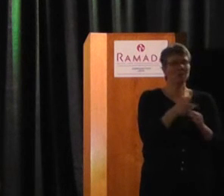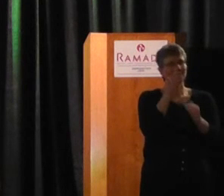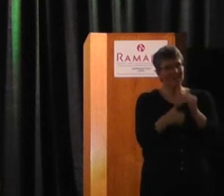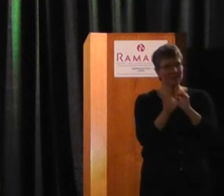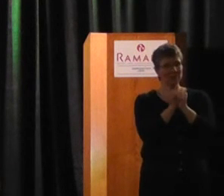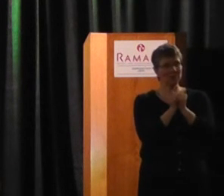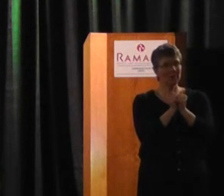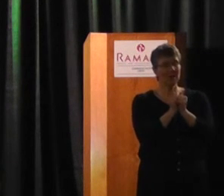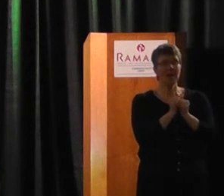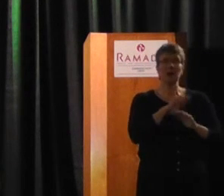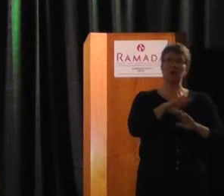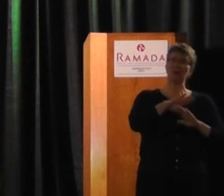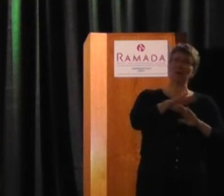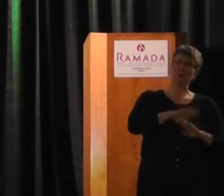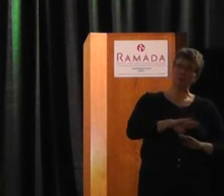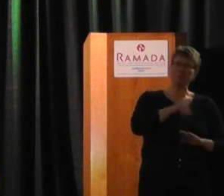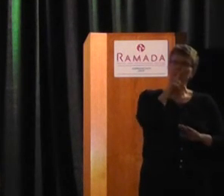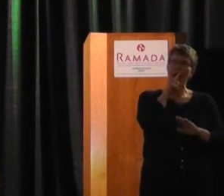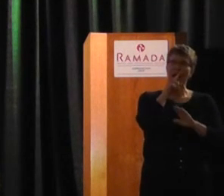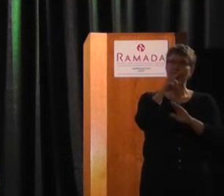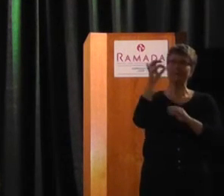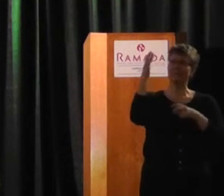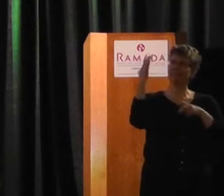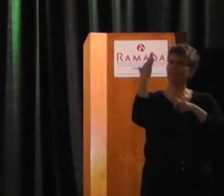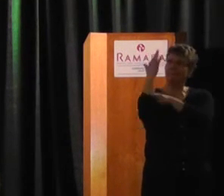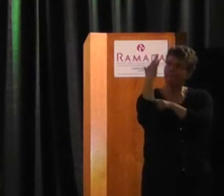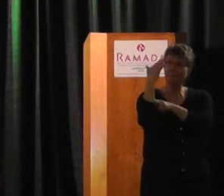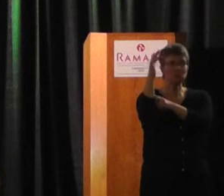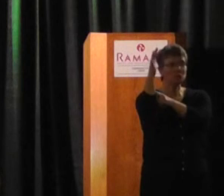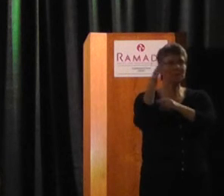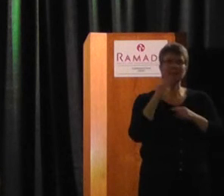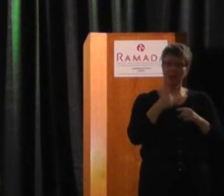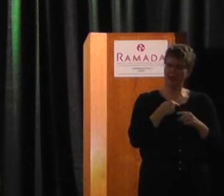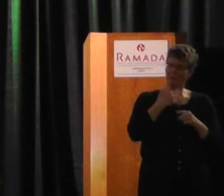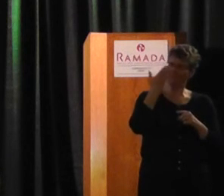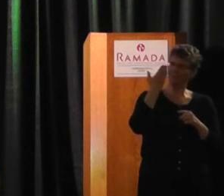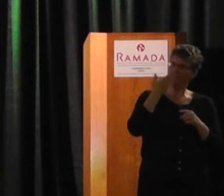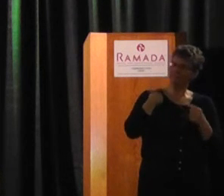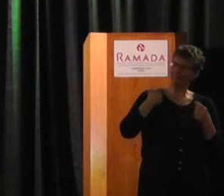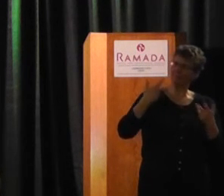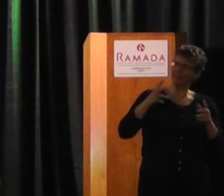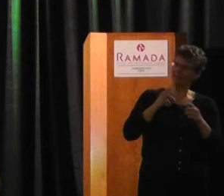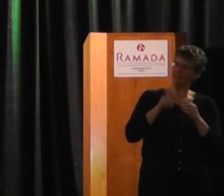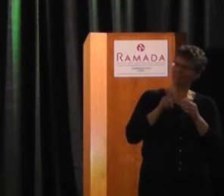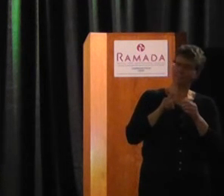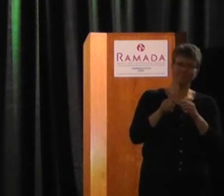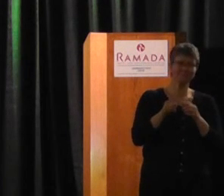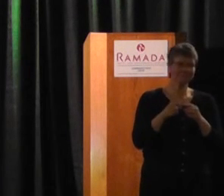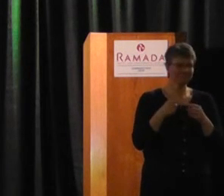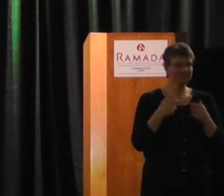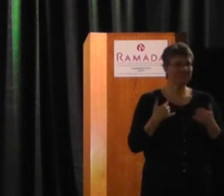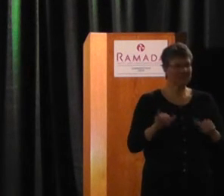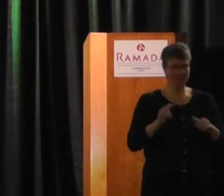okay, I didn't crash within a tree, I am alive, it's good. And always they have this kind, you know, when you finish your race, this cookies, that's